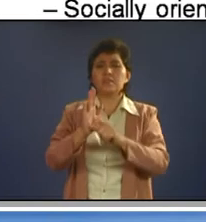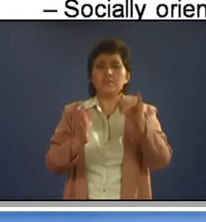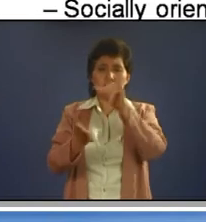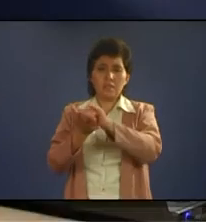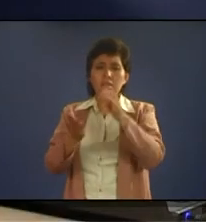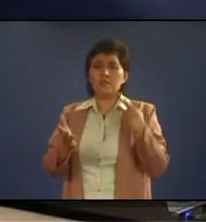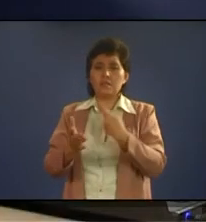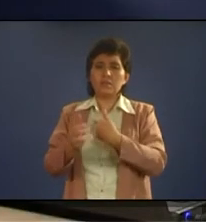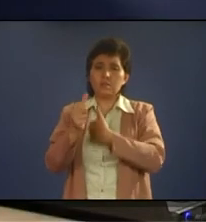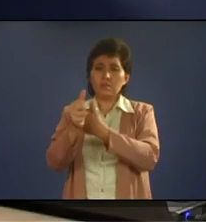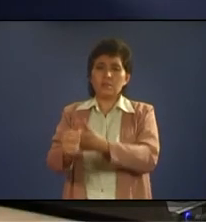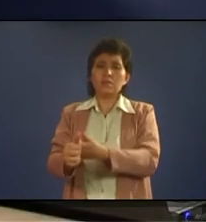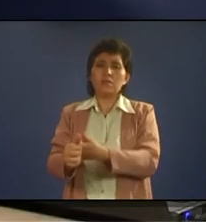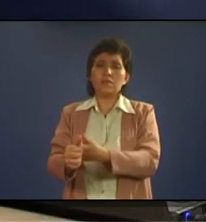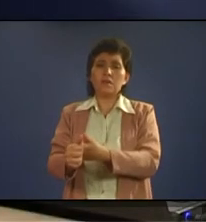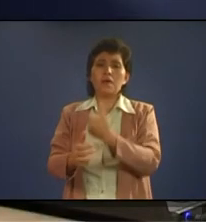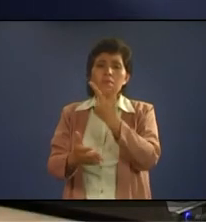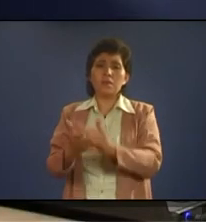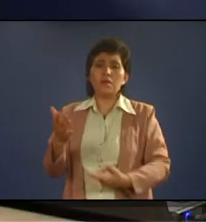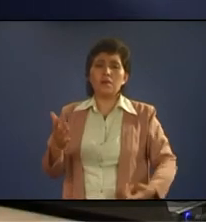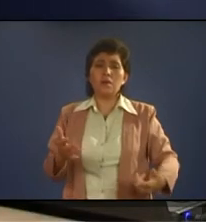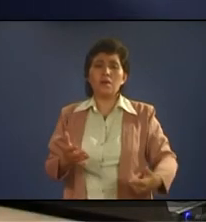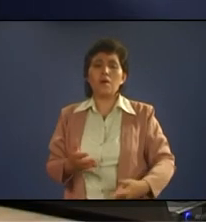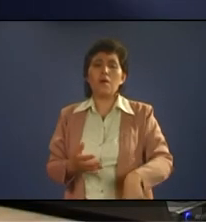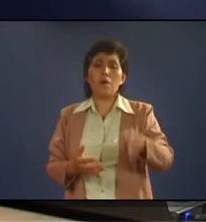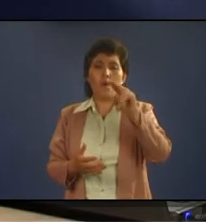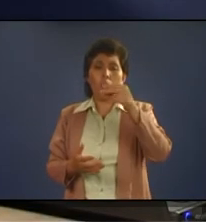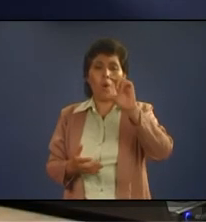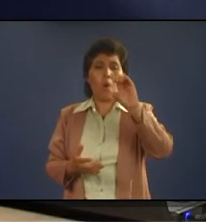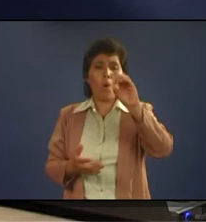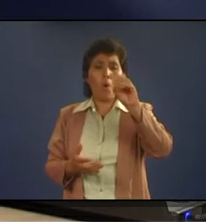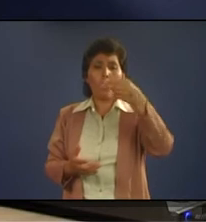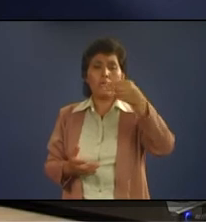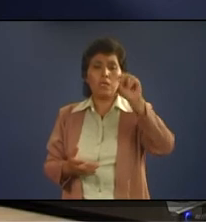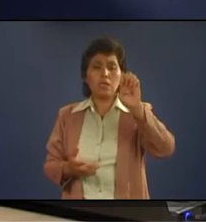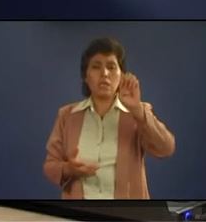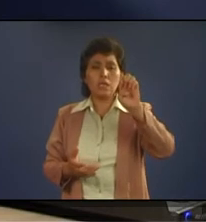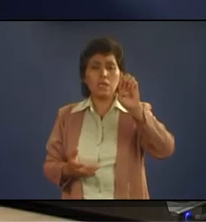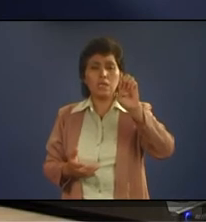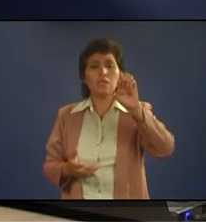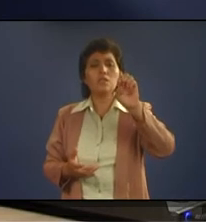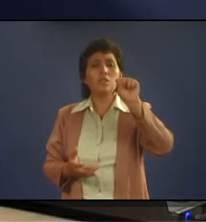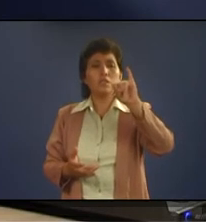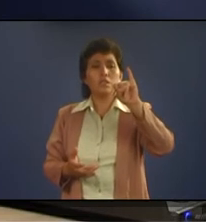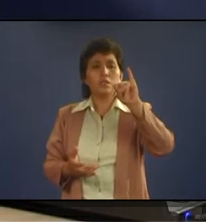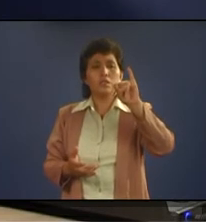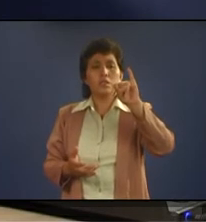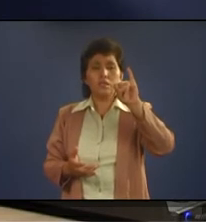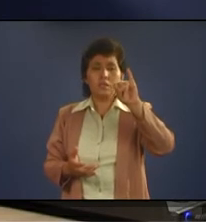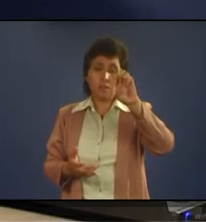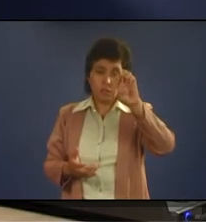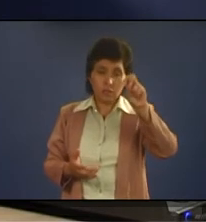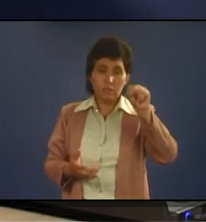group cohesion. Now, what do you mean by group cohesion? Cohesion means the stickiness of your group, okay? Obviously,